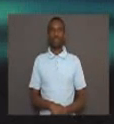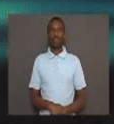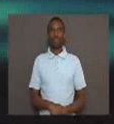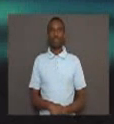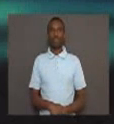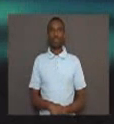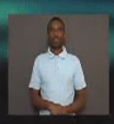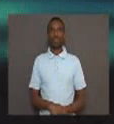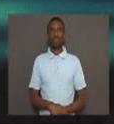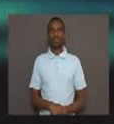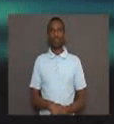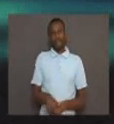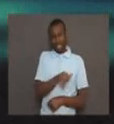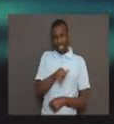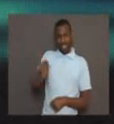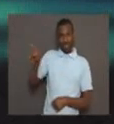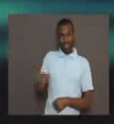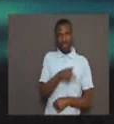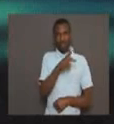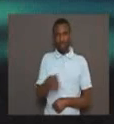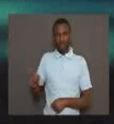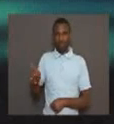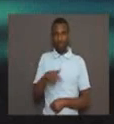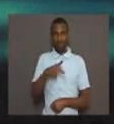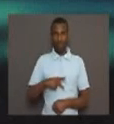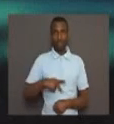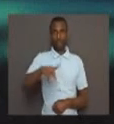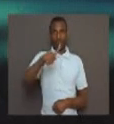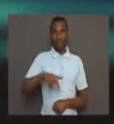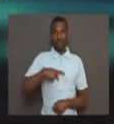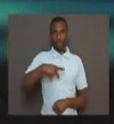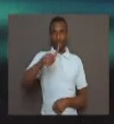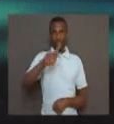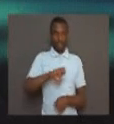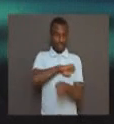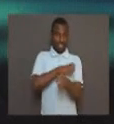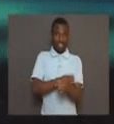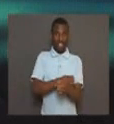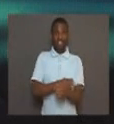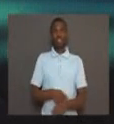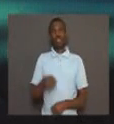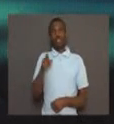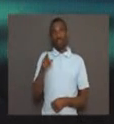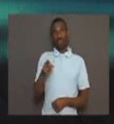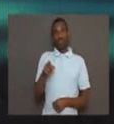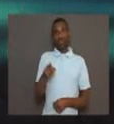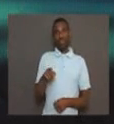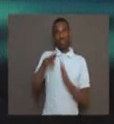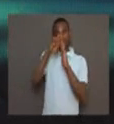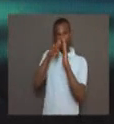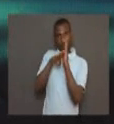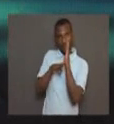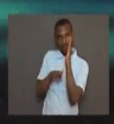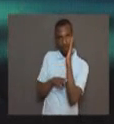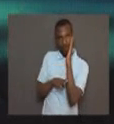Just like a pendulum, the swing of energy back and forth will